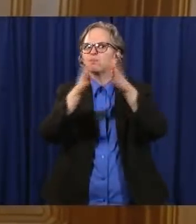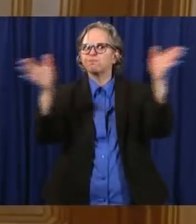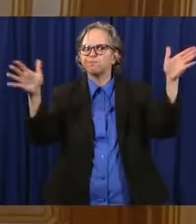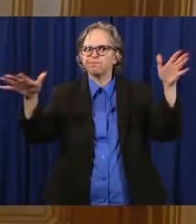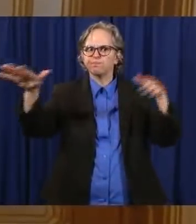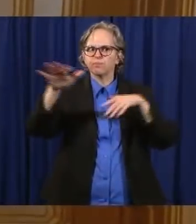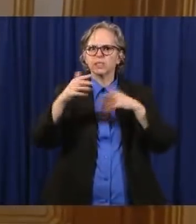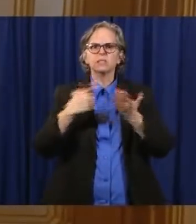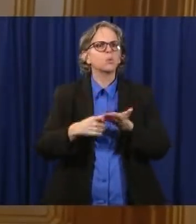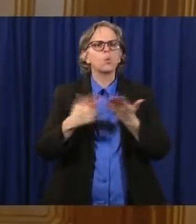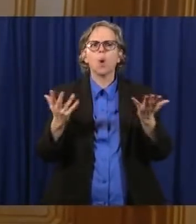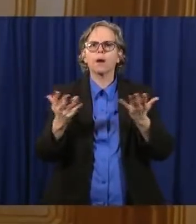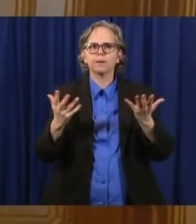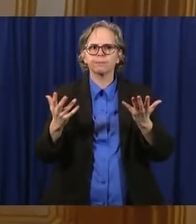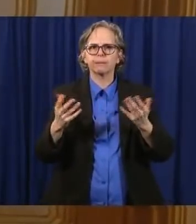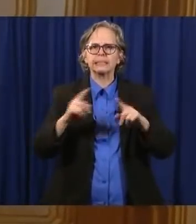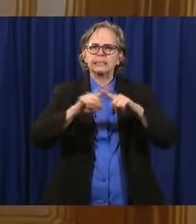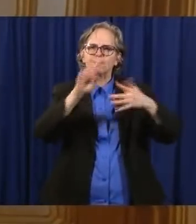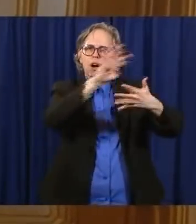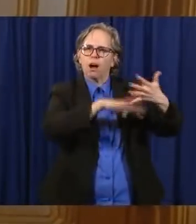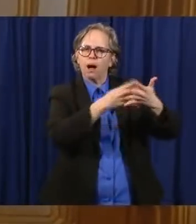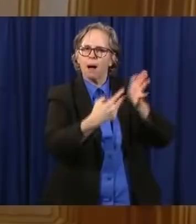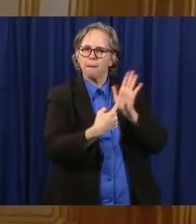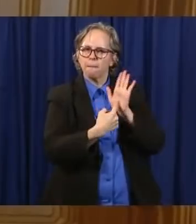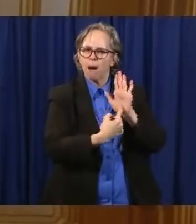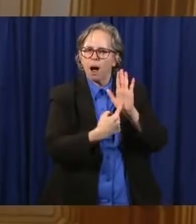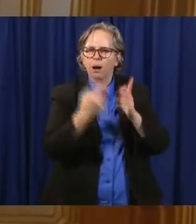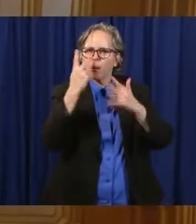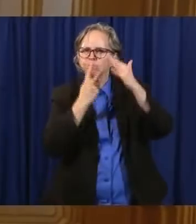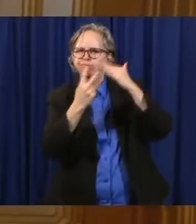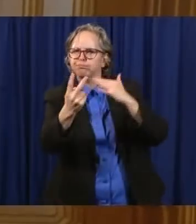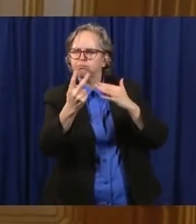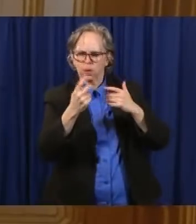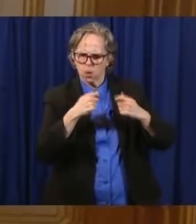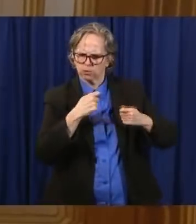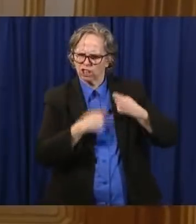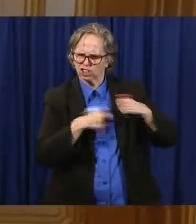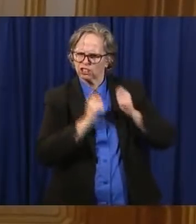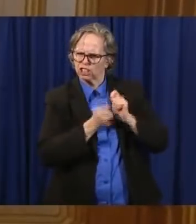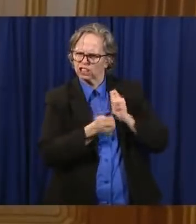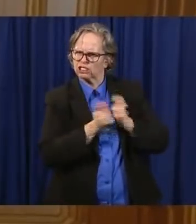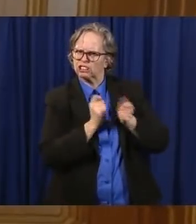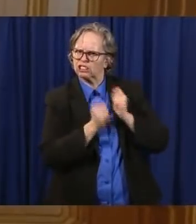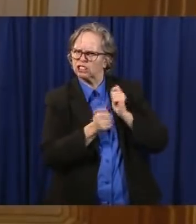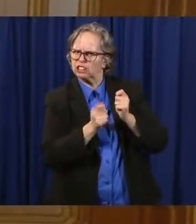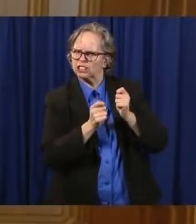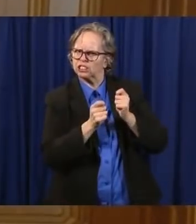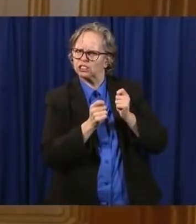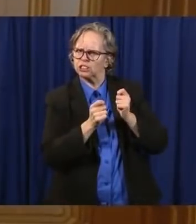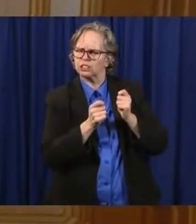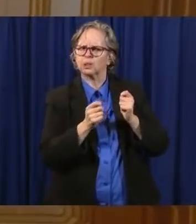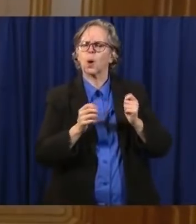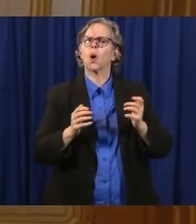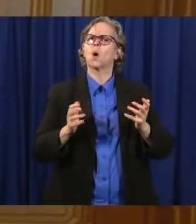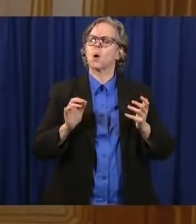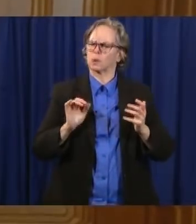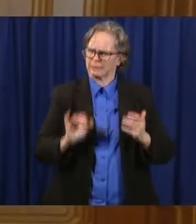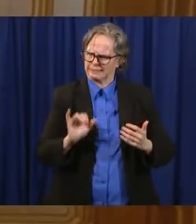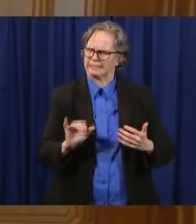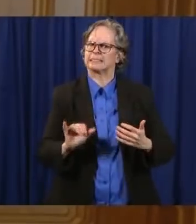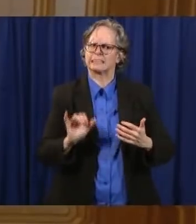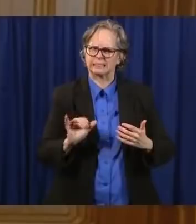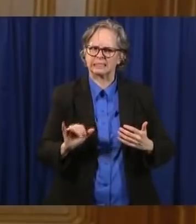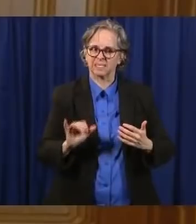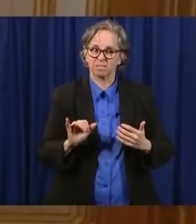about changing estimates of where we are. And what we have tried to do each and